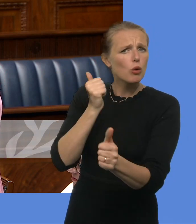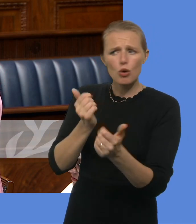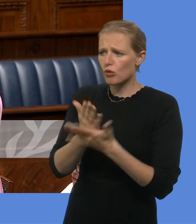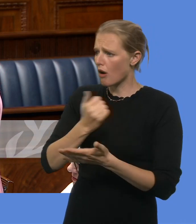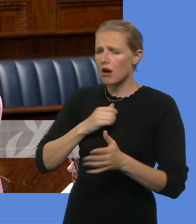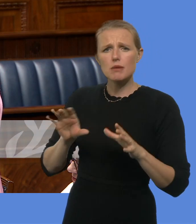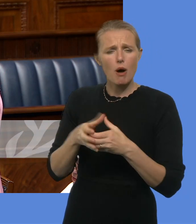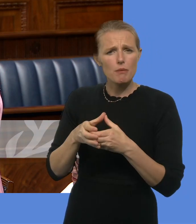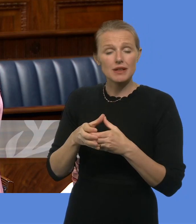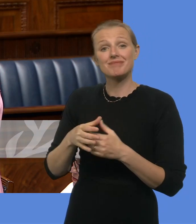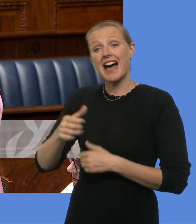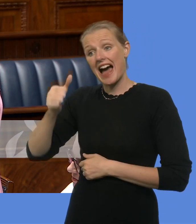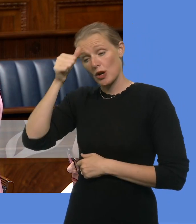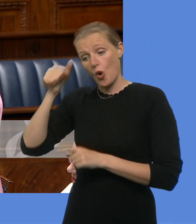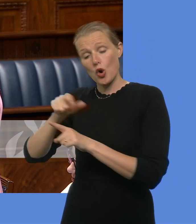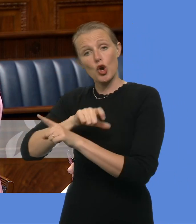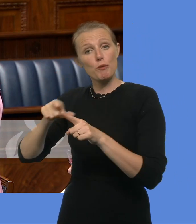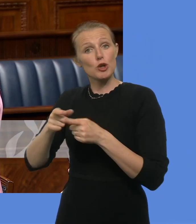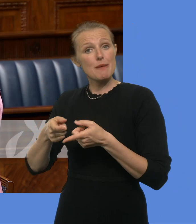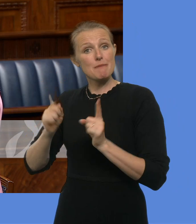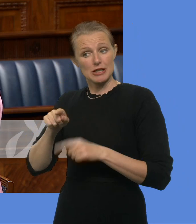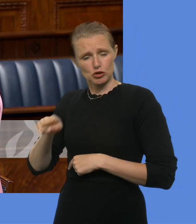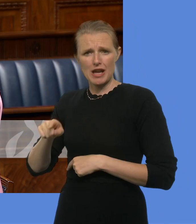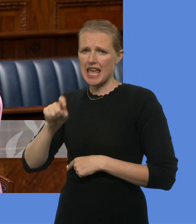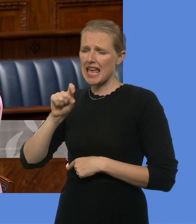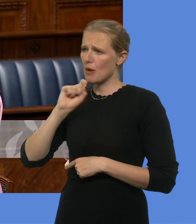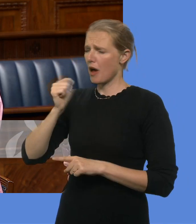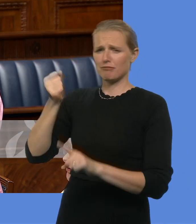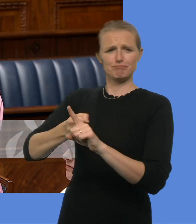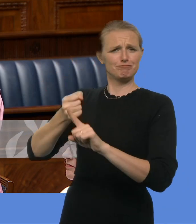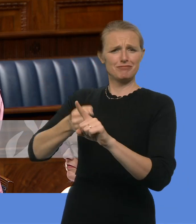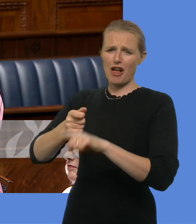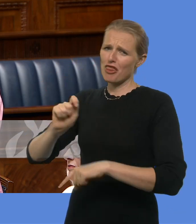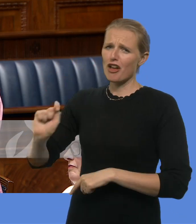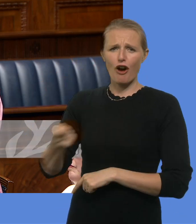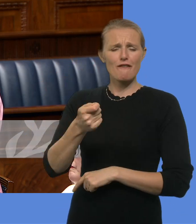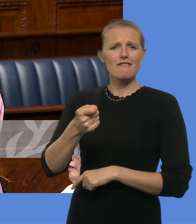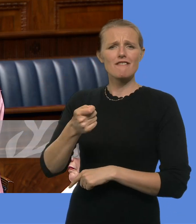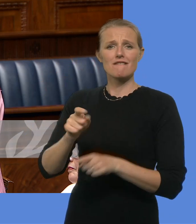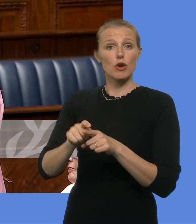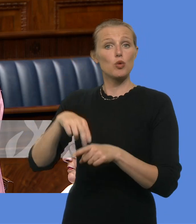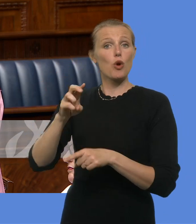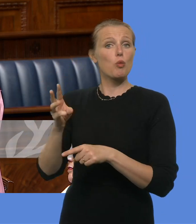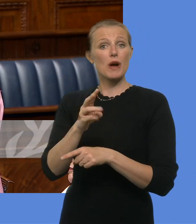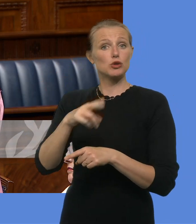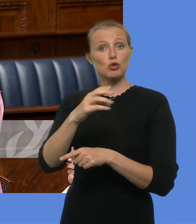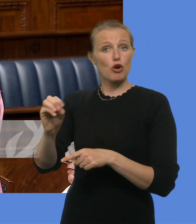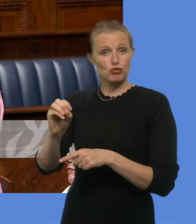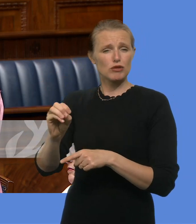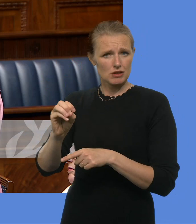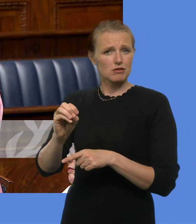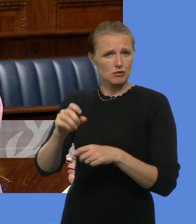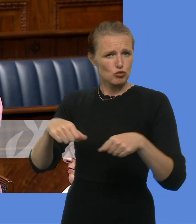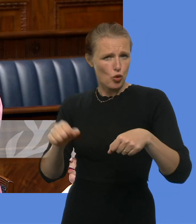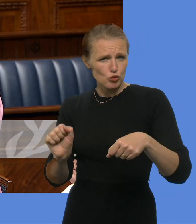our Communities Minister will be at the forefront of championing the golf, but also in terms of the North West 200, road racing and our